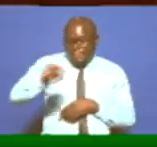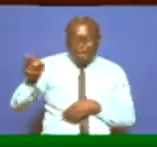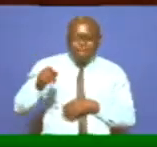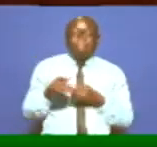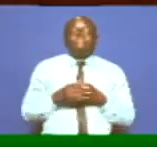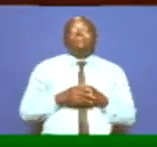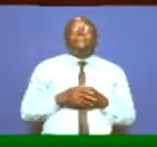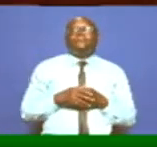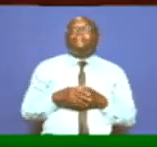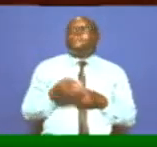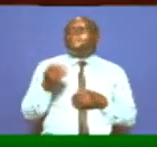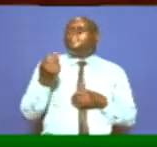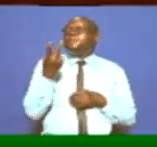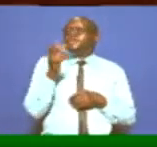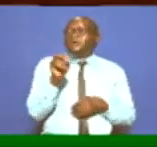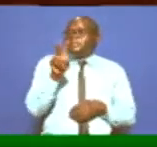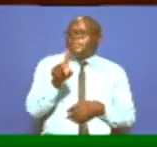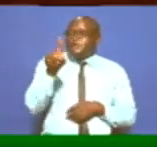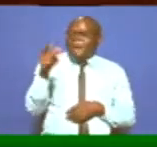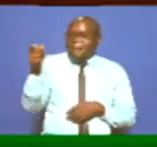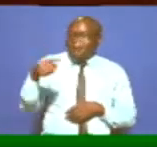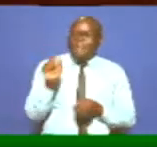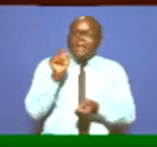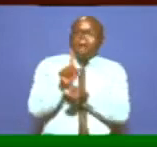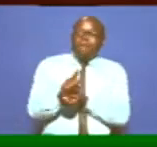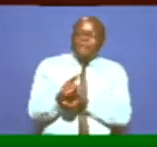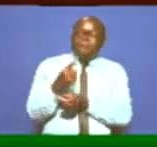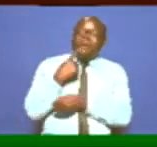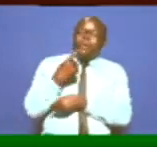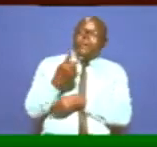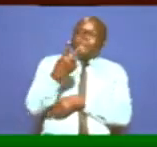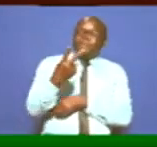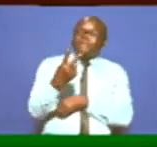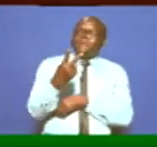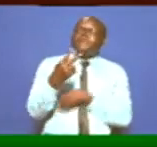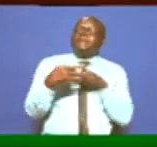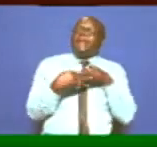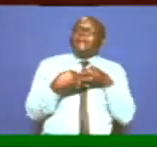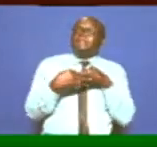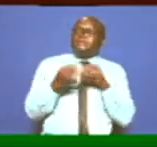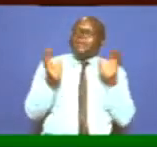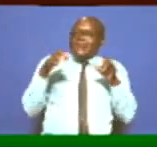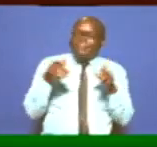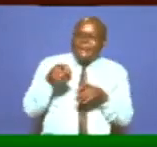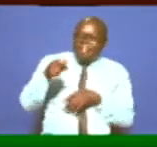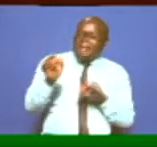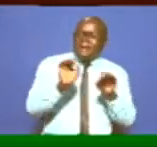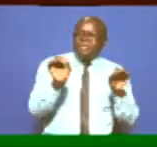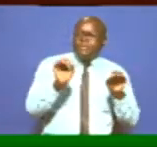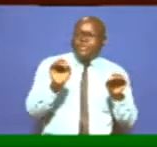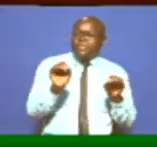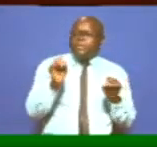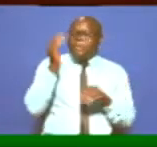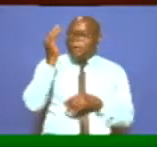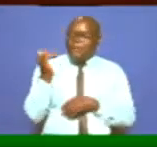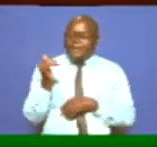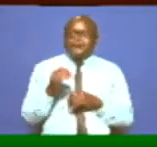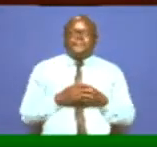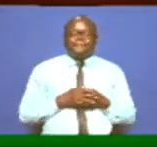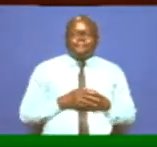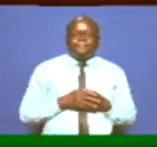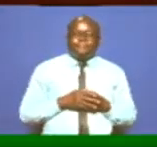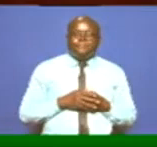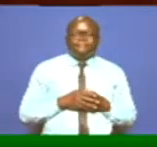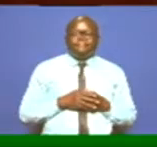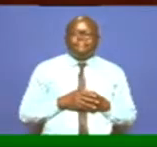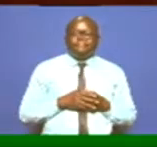since November 2021, 128 oil marketing companies have not been paid their dues due to the